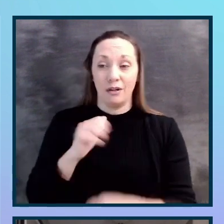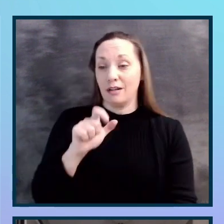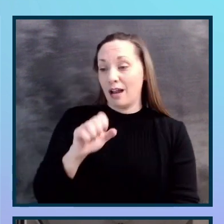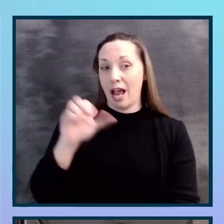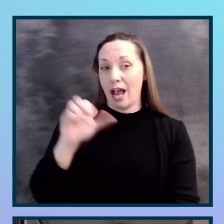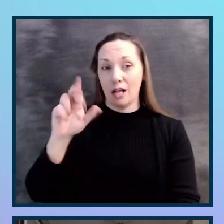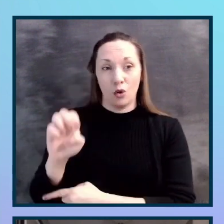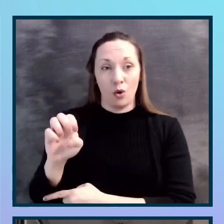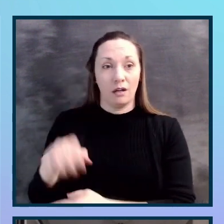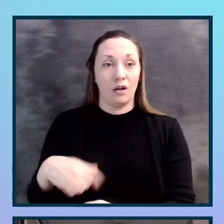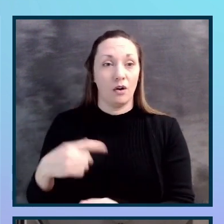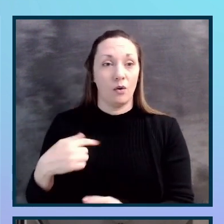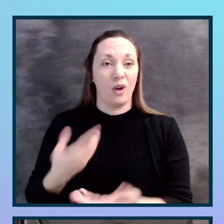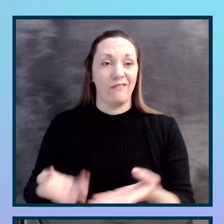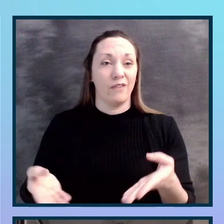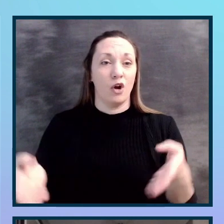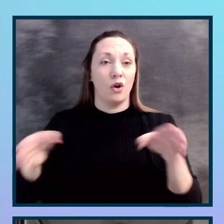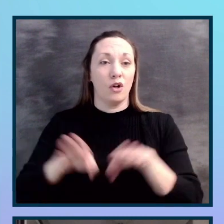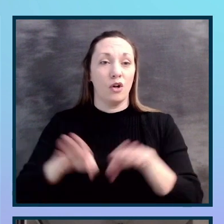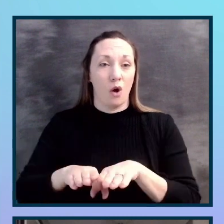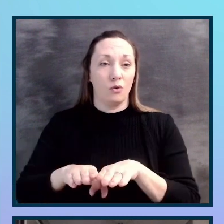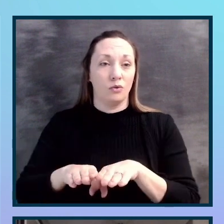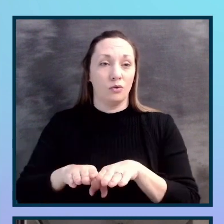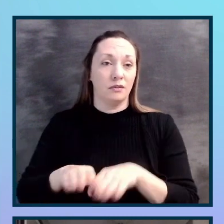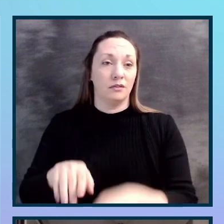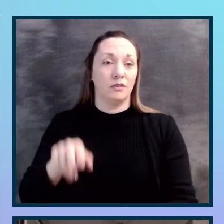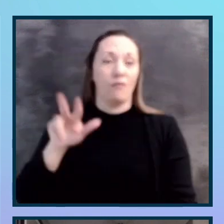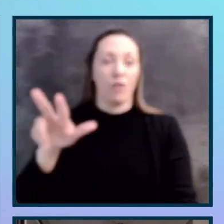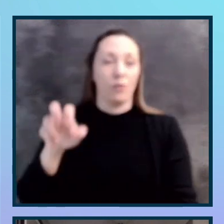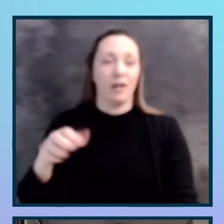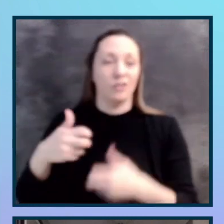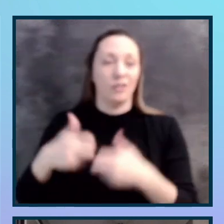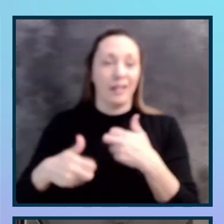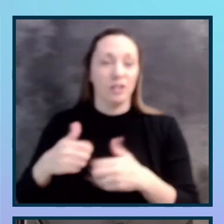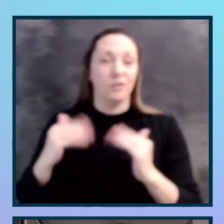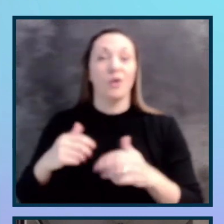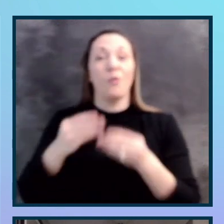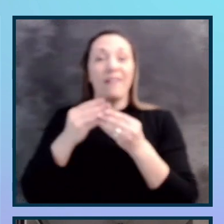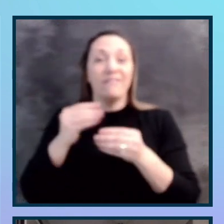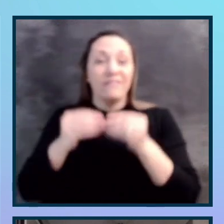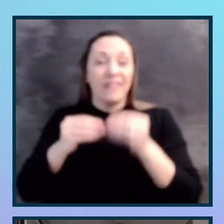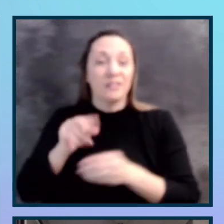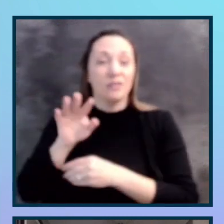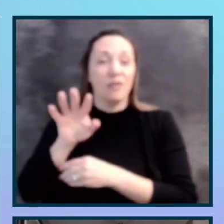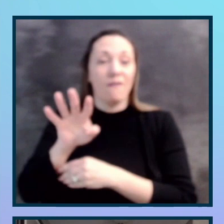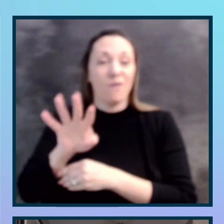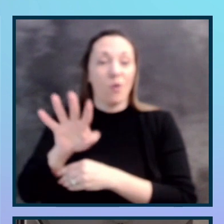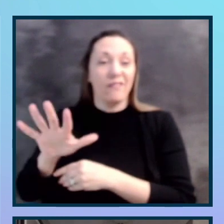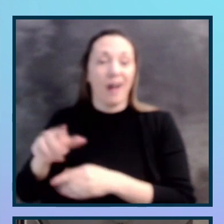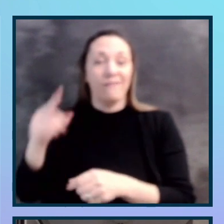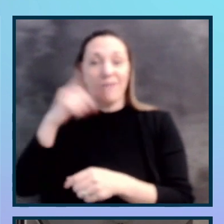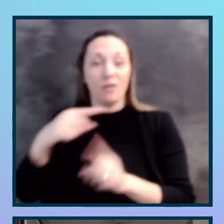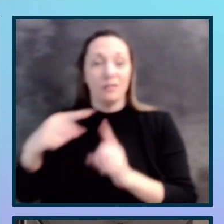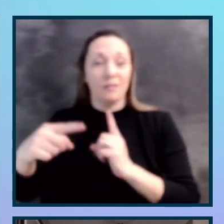repo has closed over 300 issues. We have fixed 45 false positives, have merged over